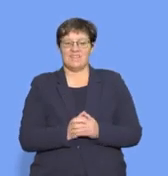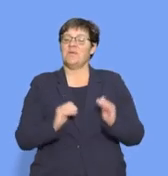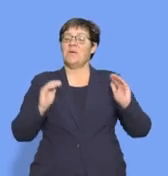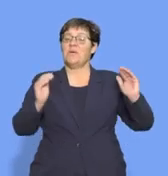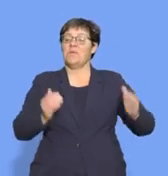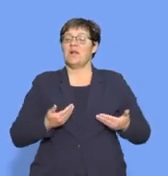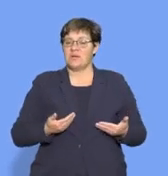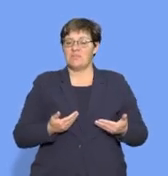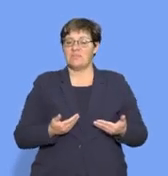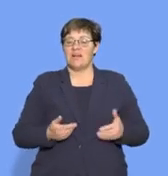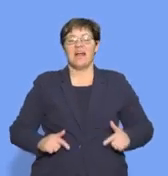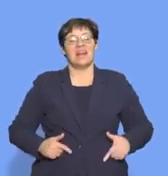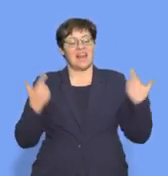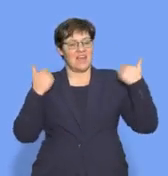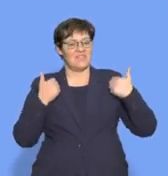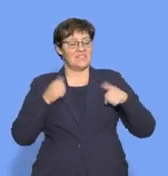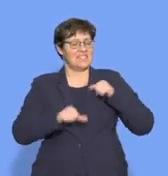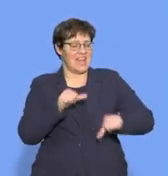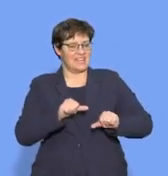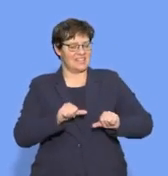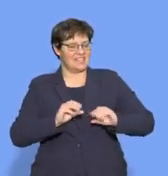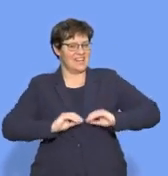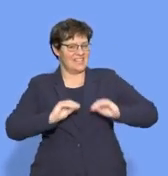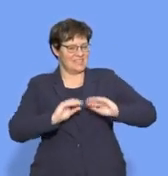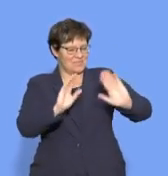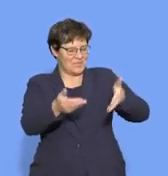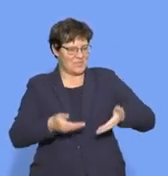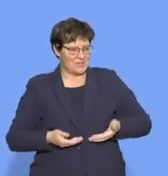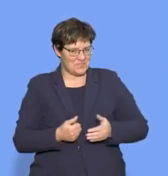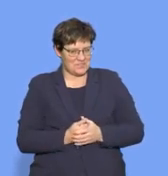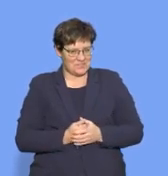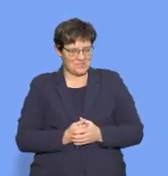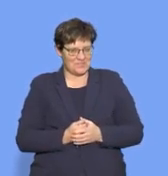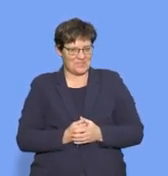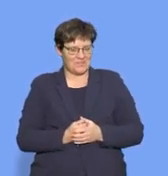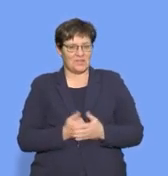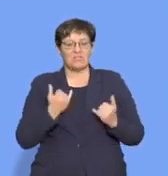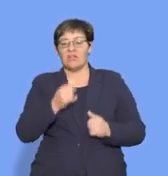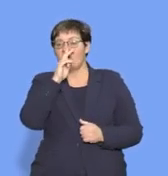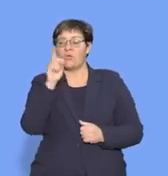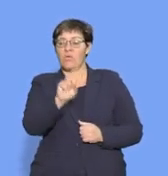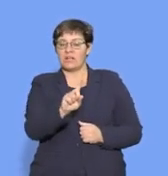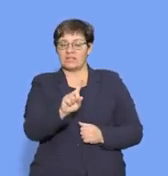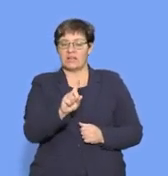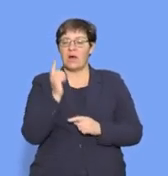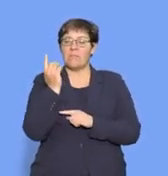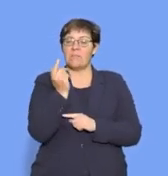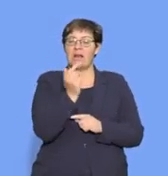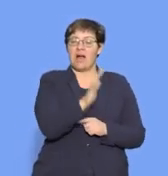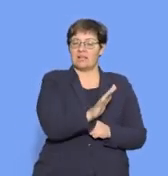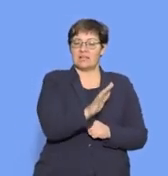Hello and welcome to your next Life Sciences lesson. Today we are going to be looking at the topic